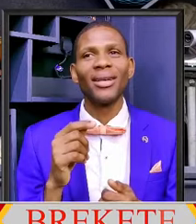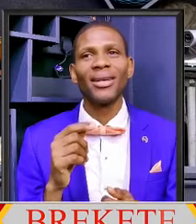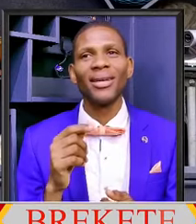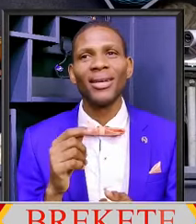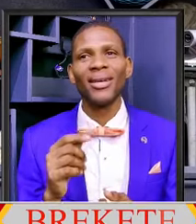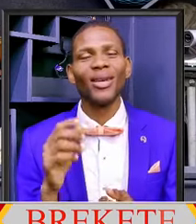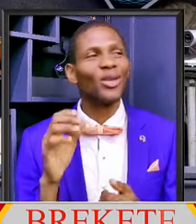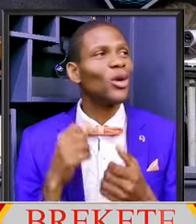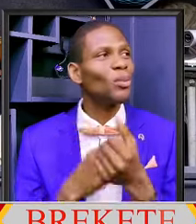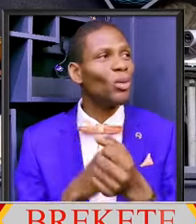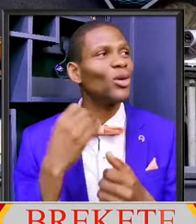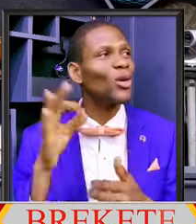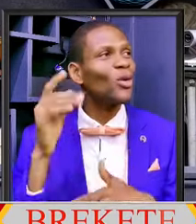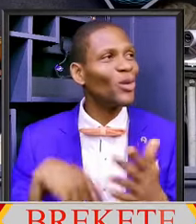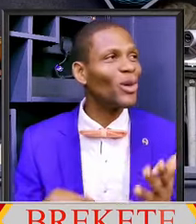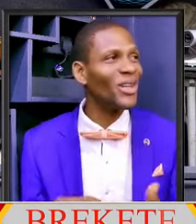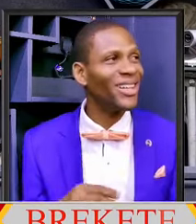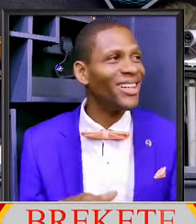in support of what?